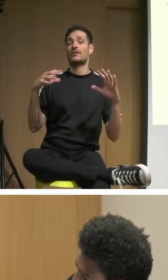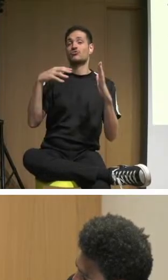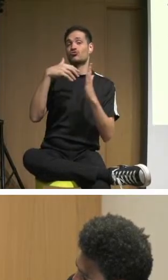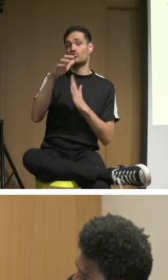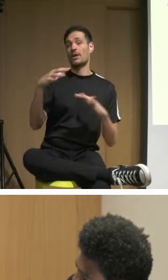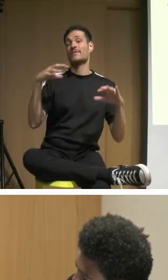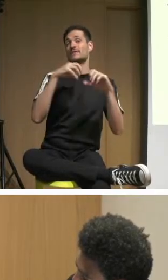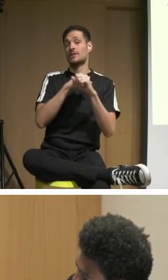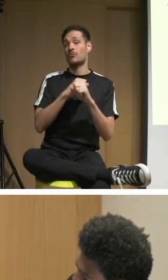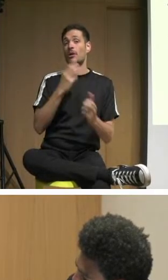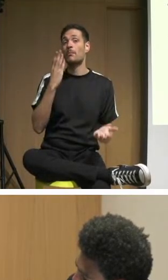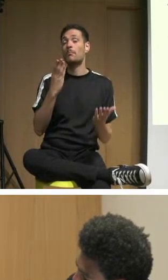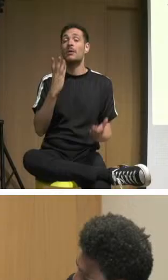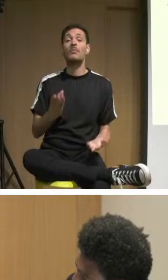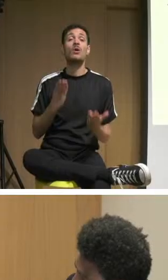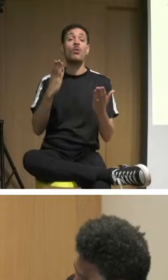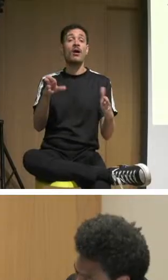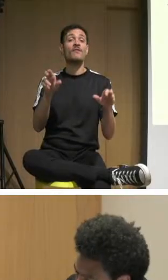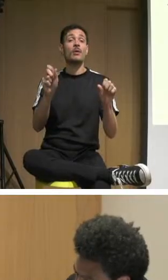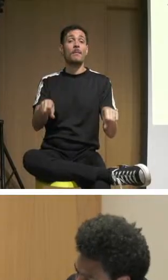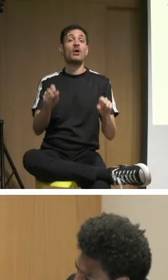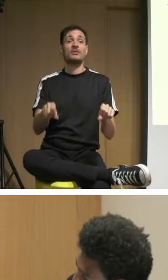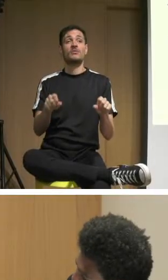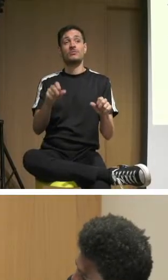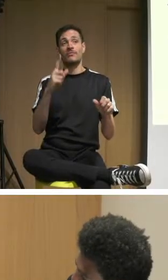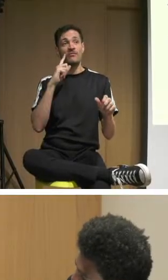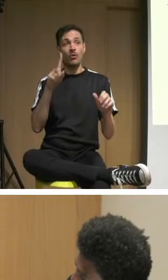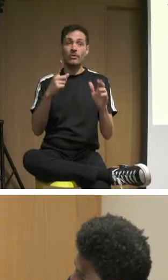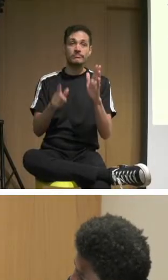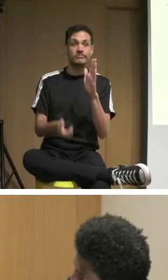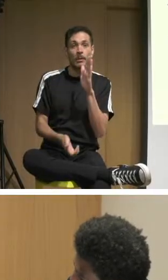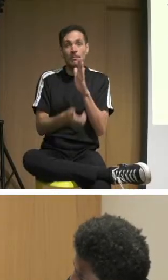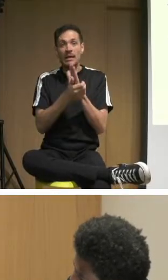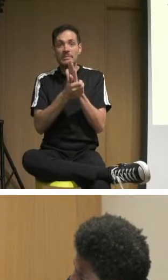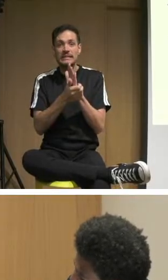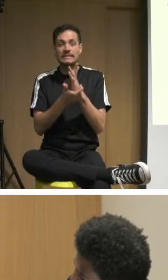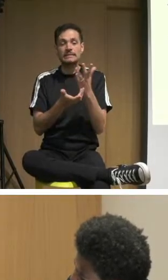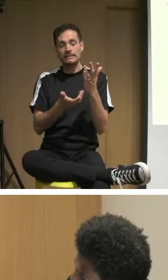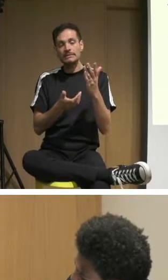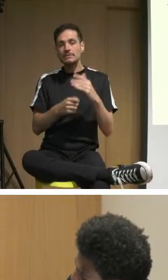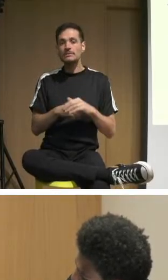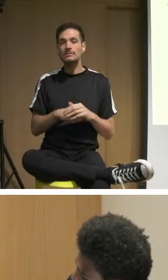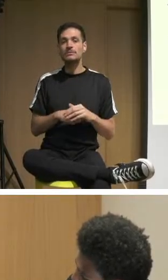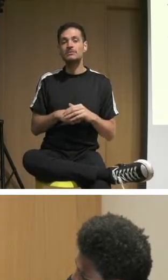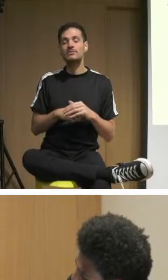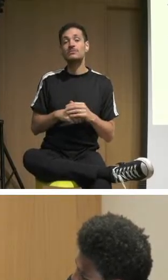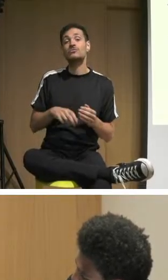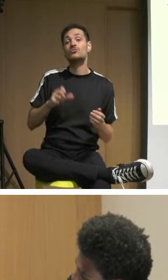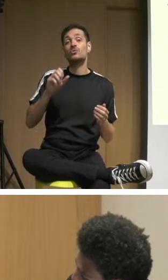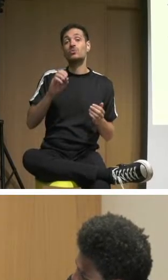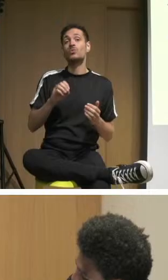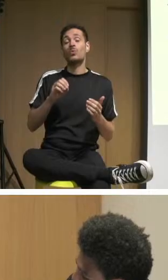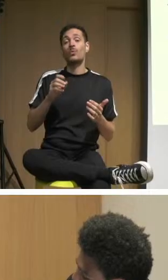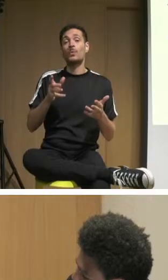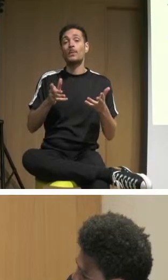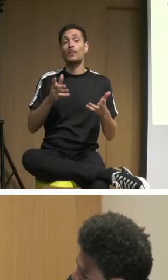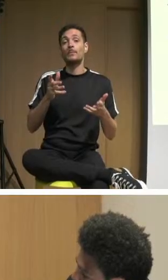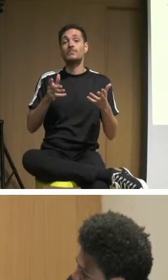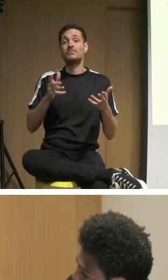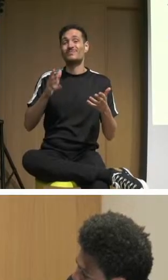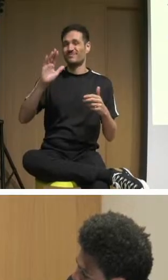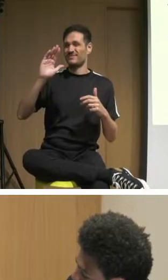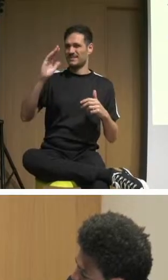for the possibility of amendments and addendum, so that it seems to me